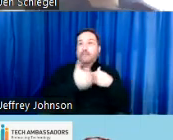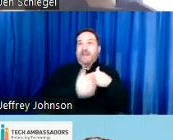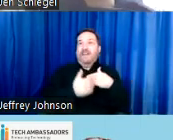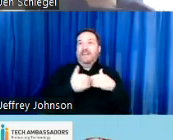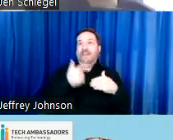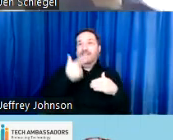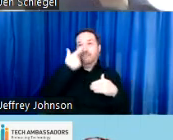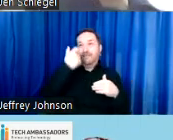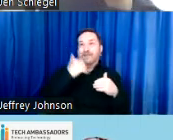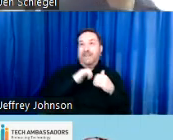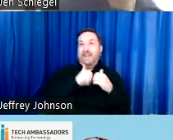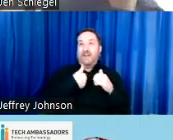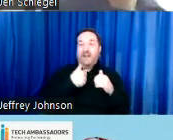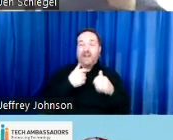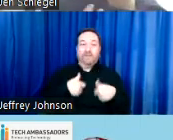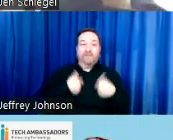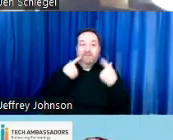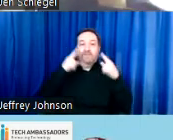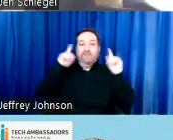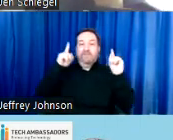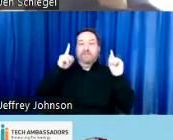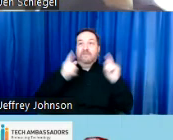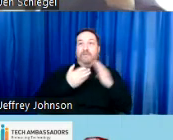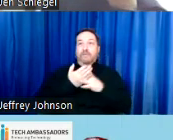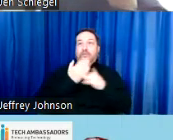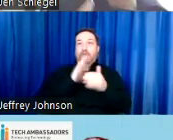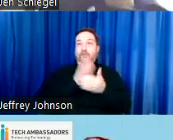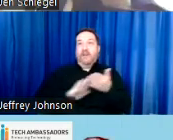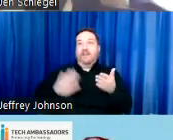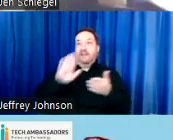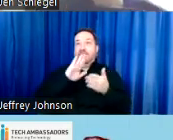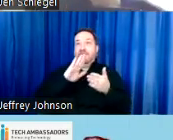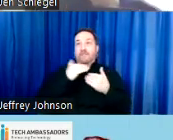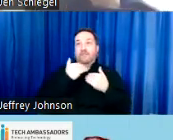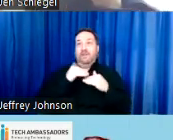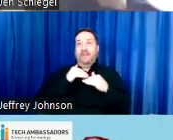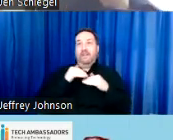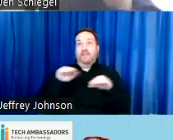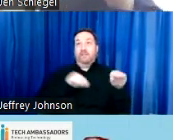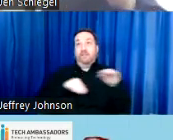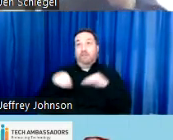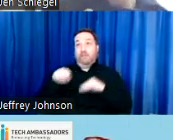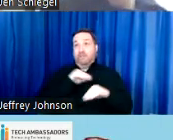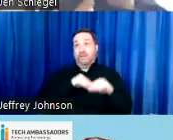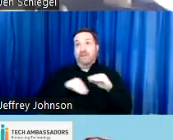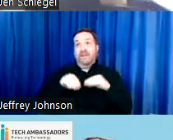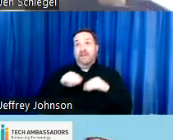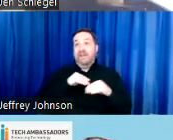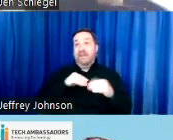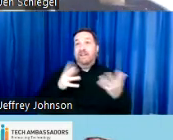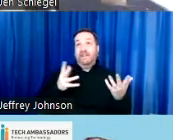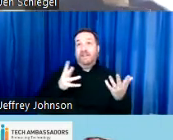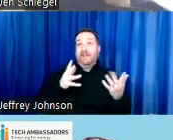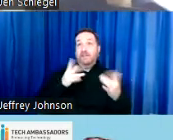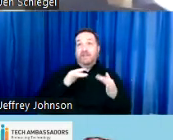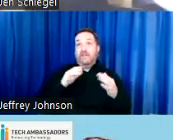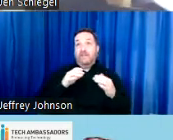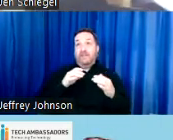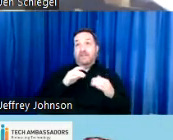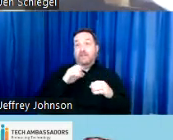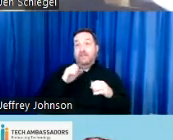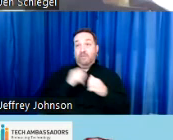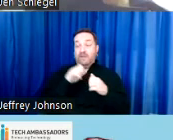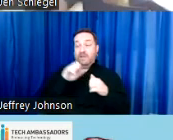how I got through college. Being someone with limited dexterity who has only good use of 4 of my fingers, so I can't hold a